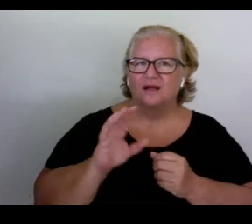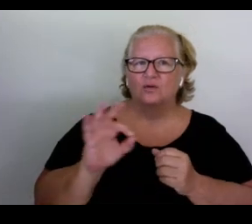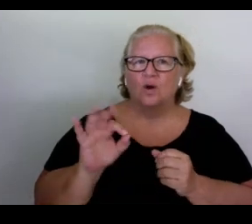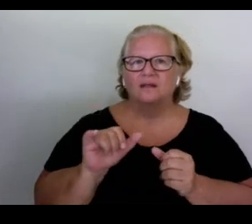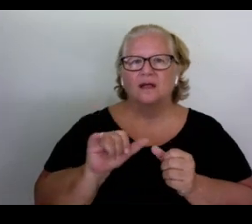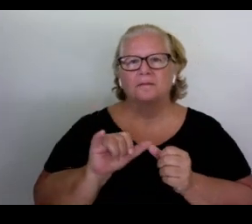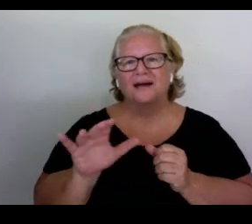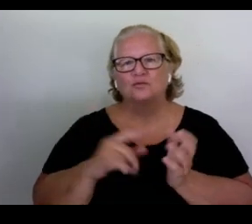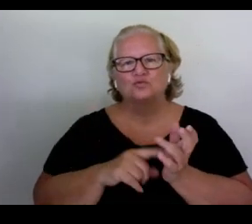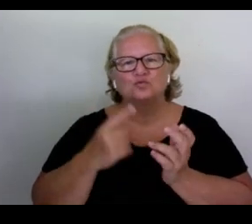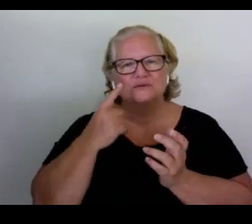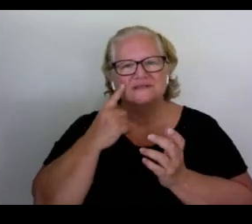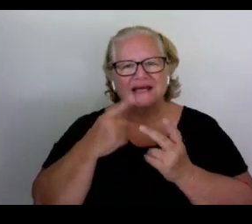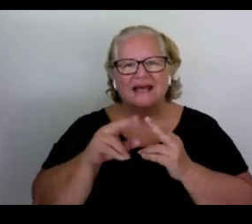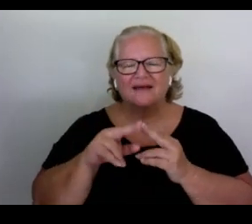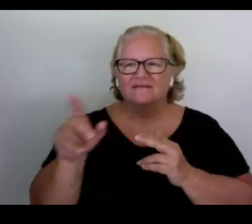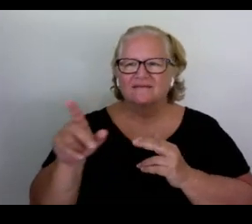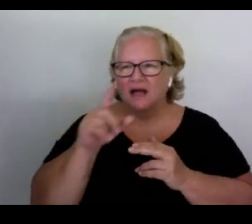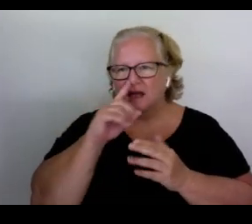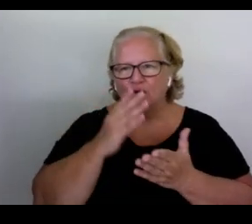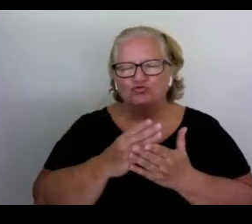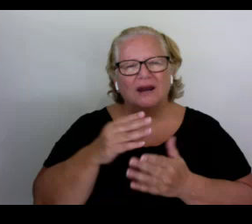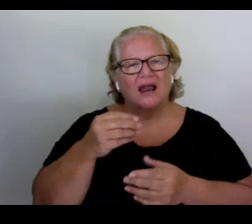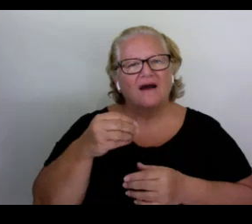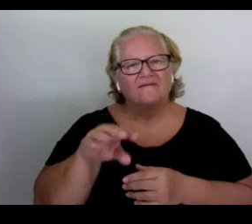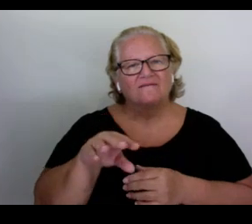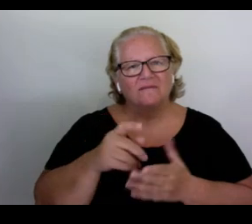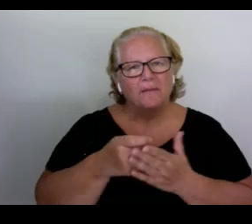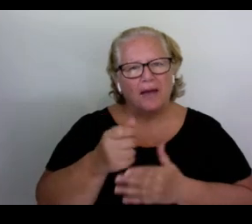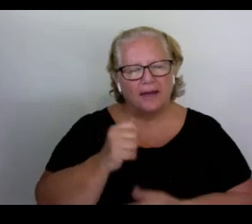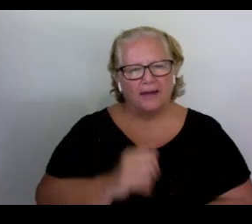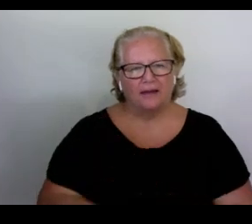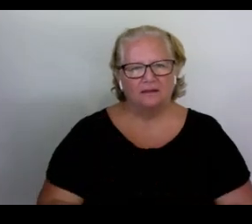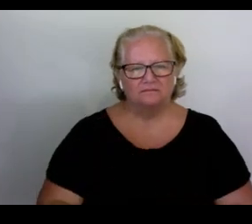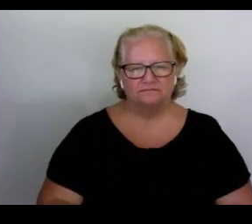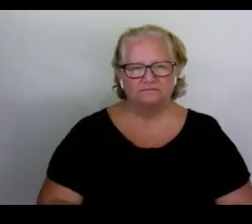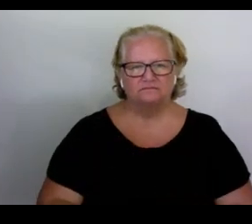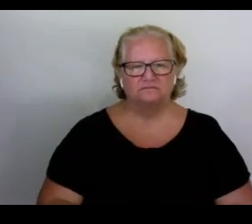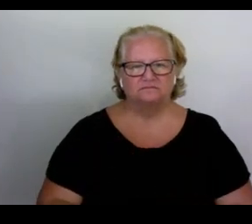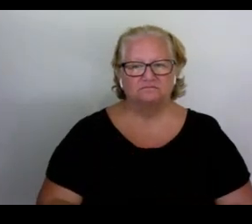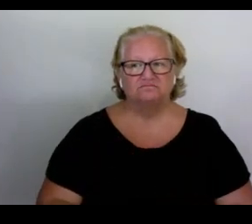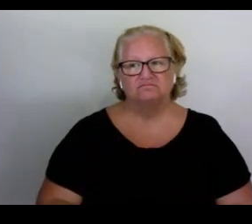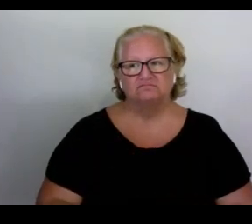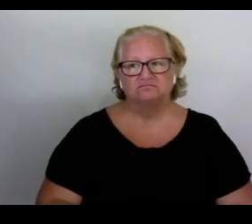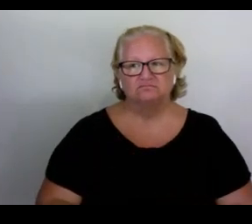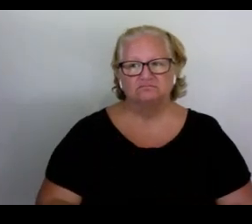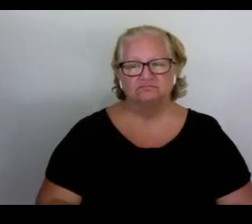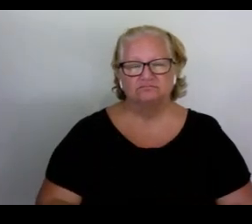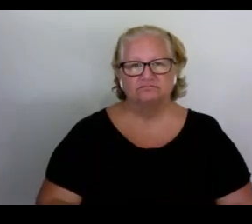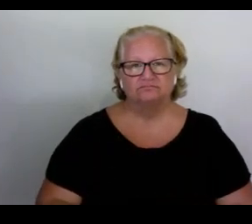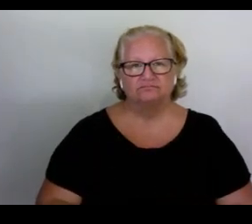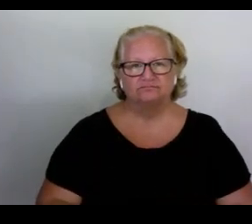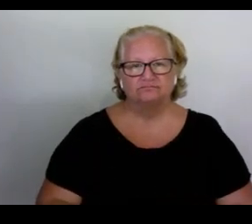whether people can afford to pay those loans back. It's always worth exploring.